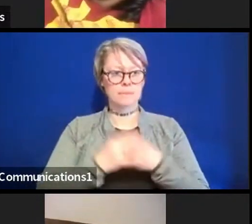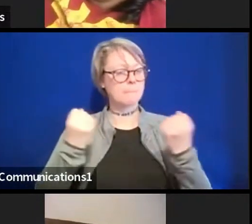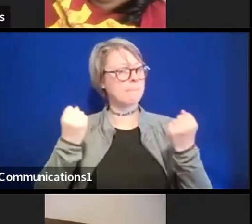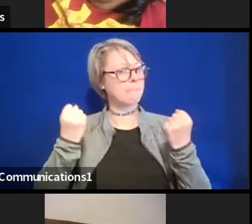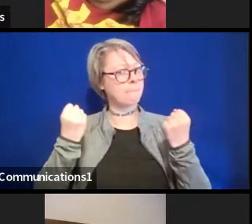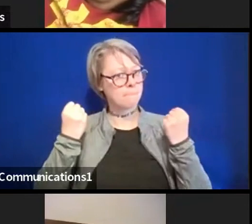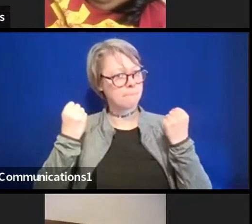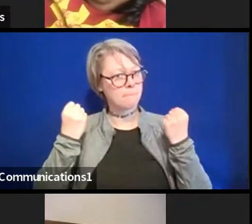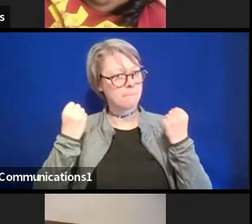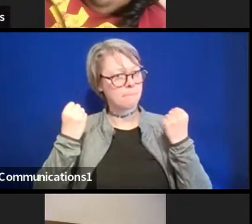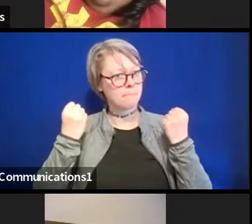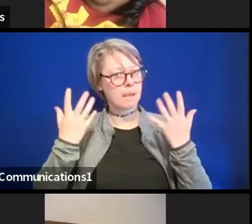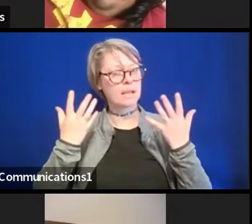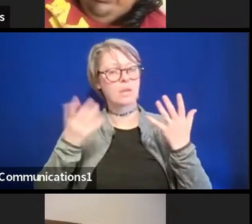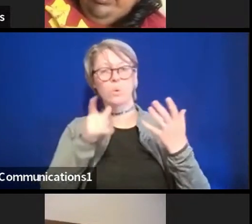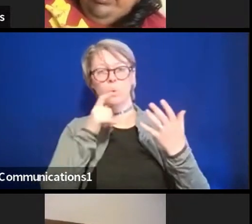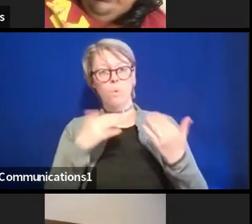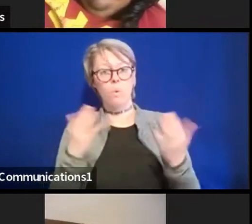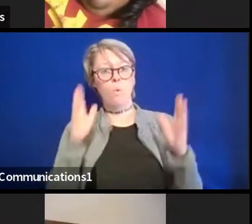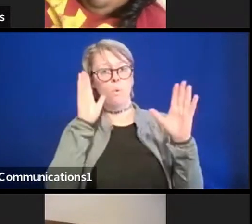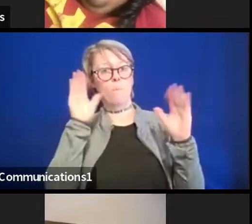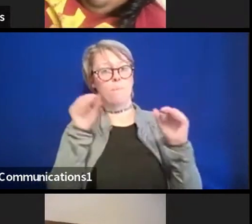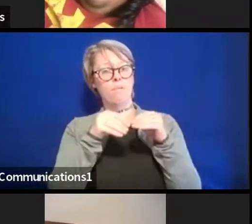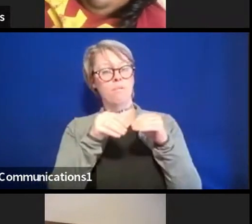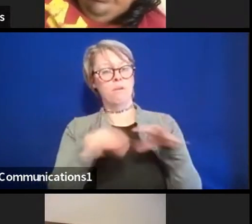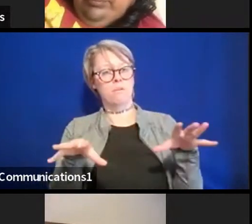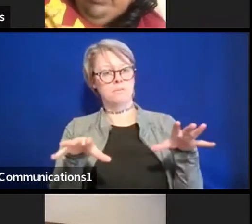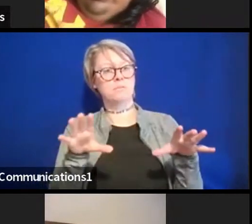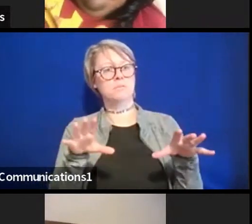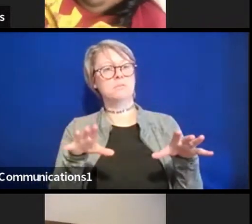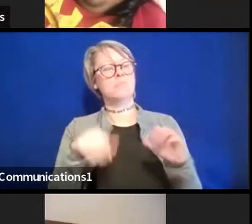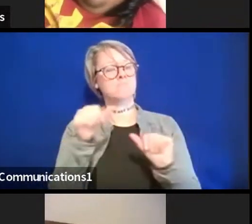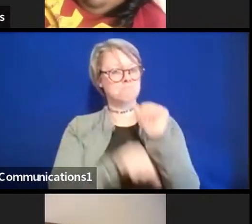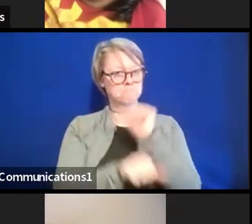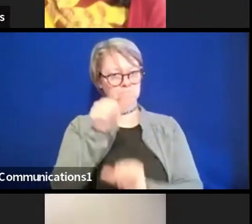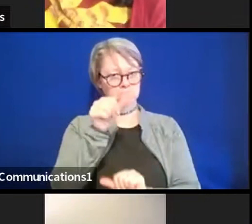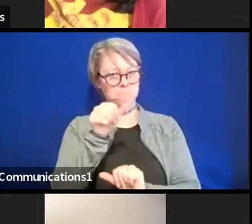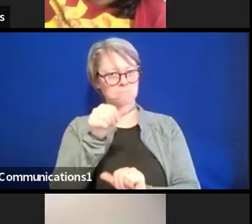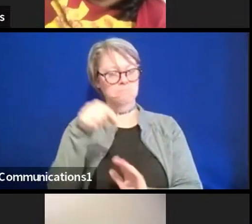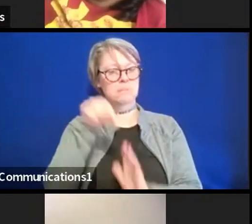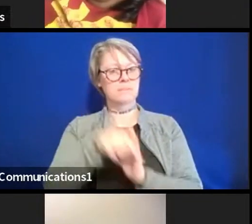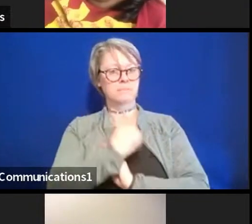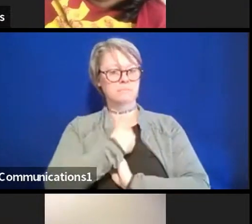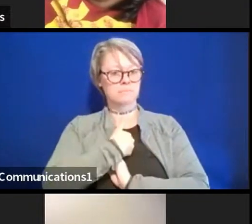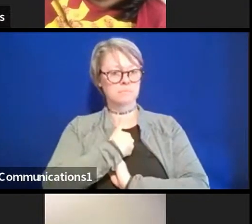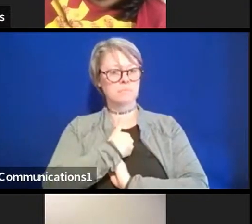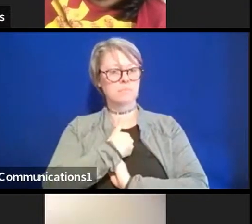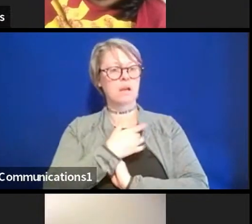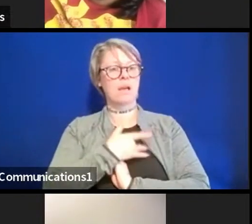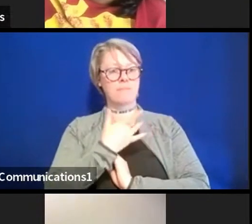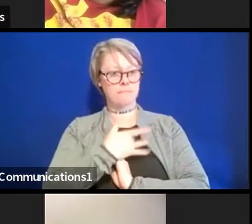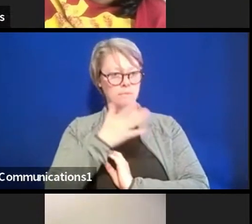because they gave up hope and they've committed suicide, and more will be